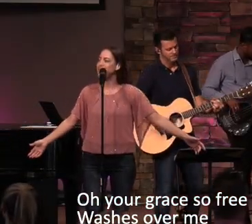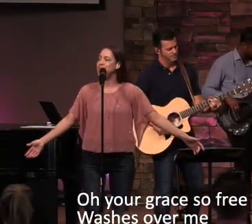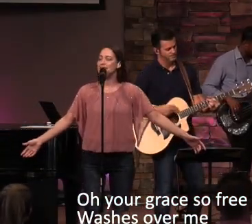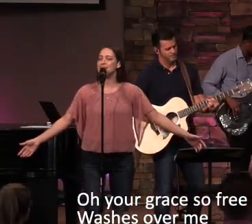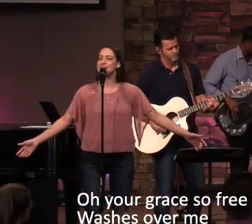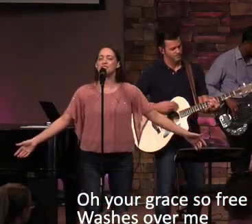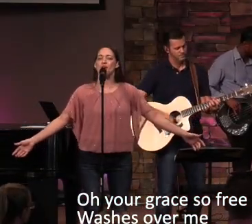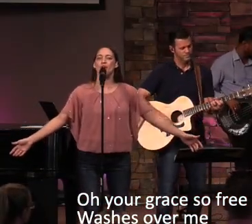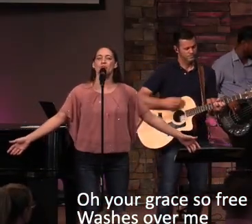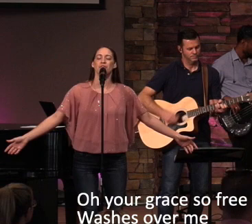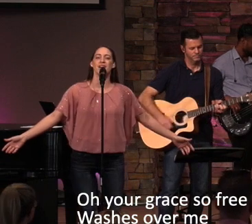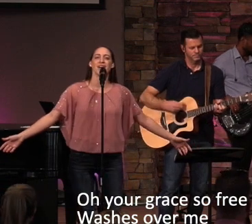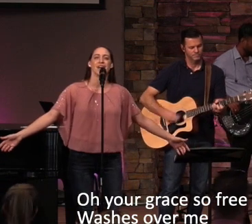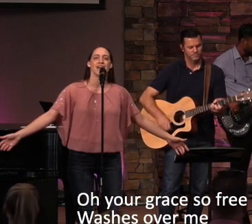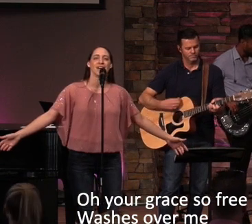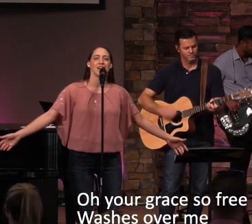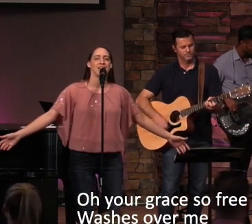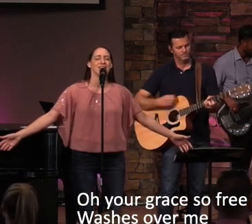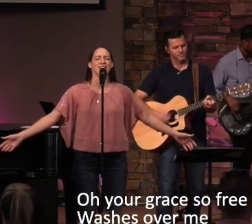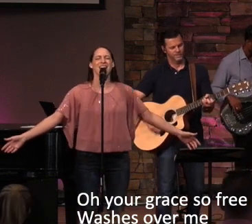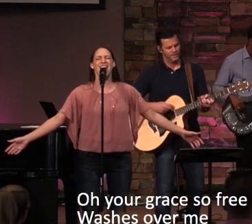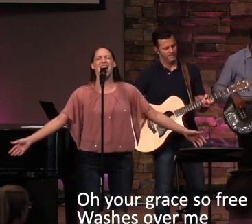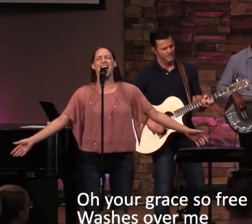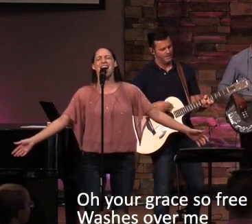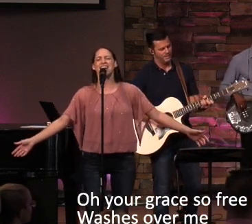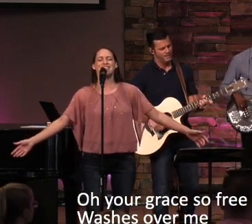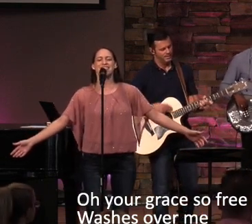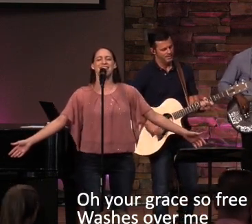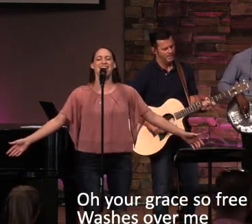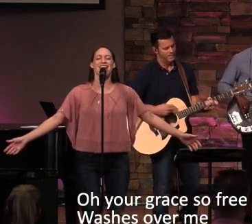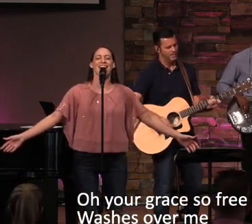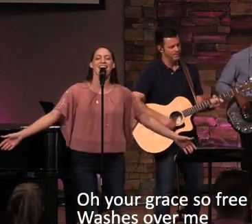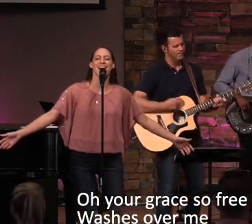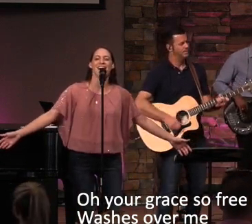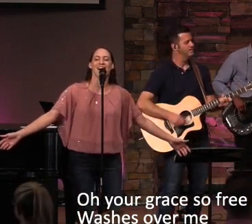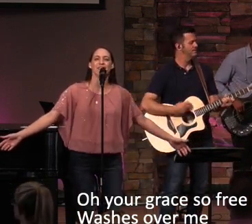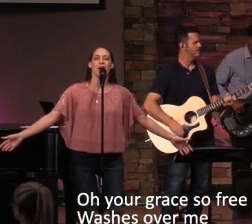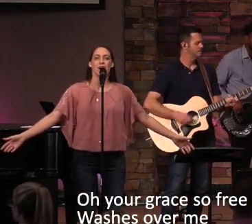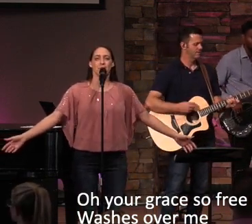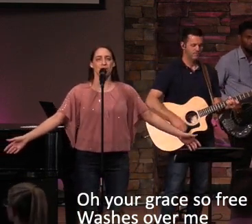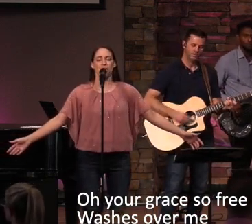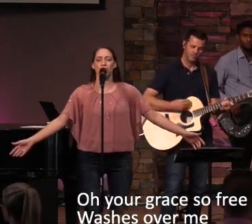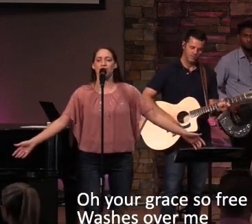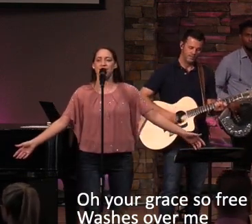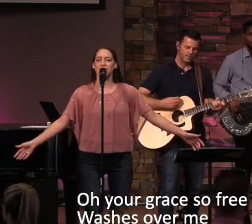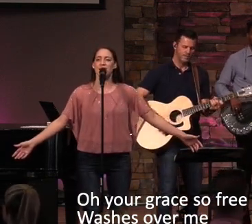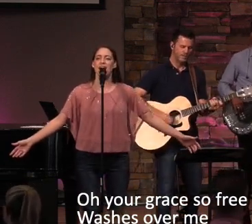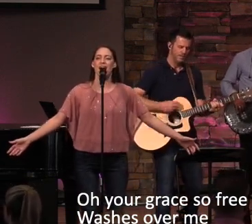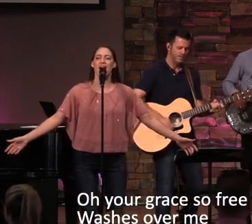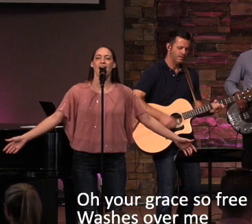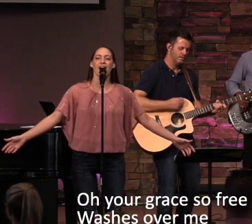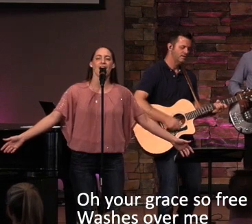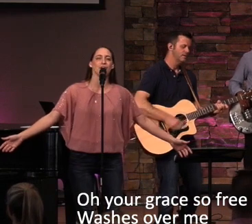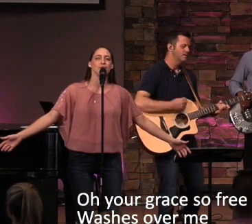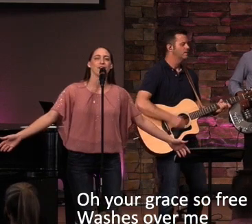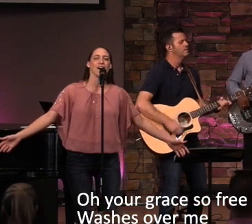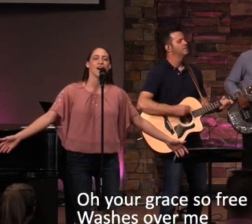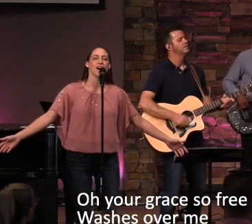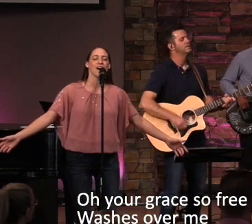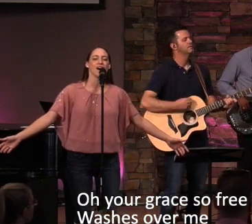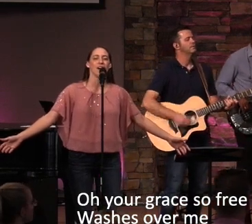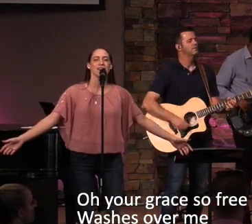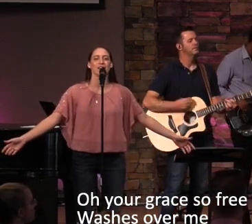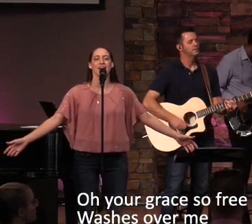It's your endless love love Pouring down